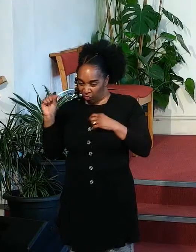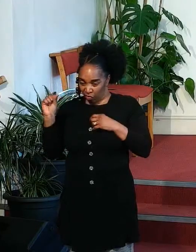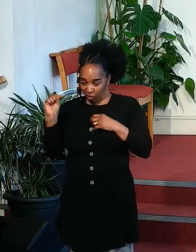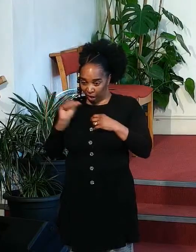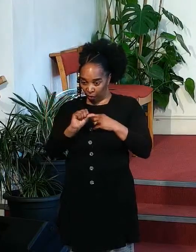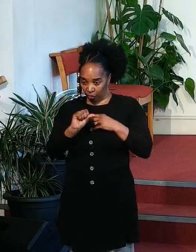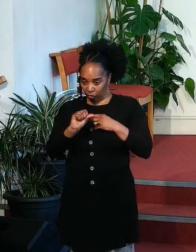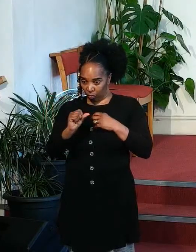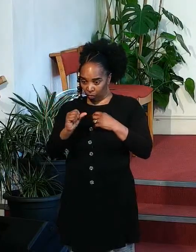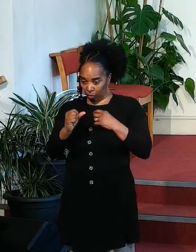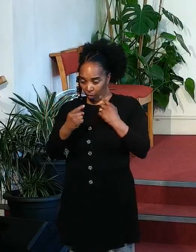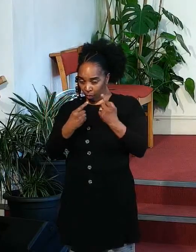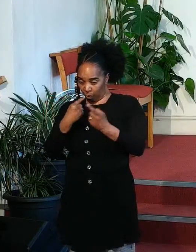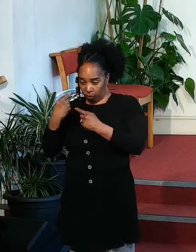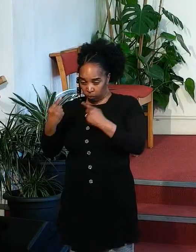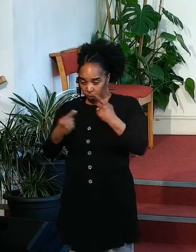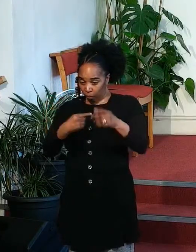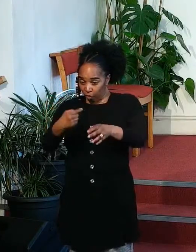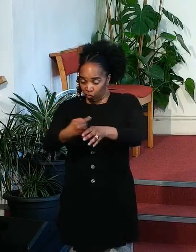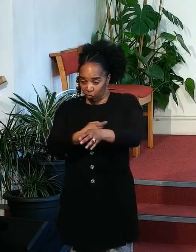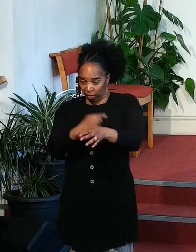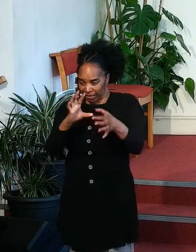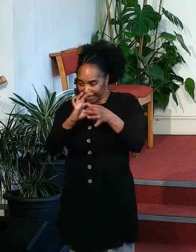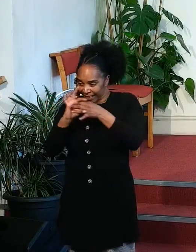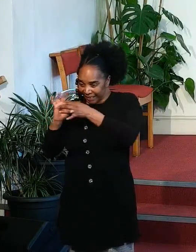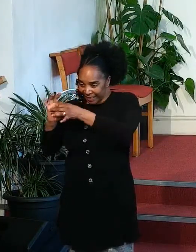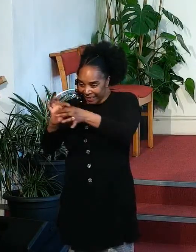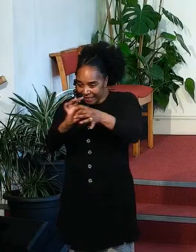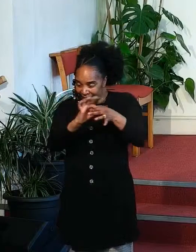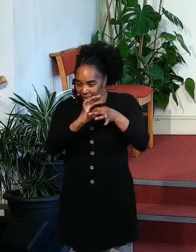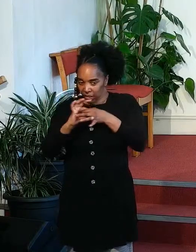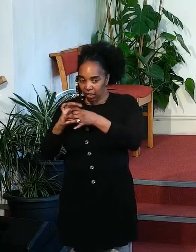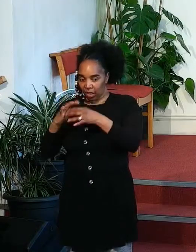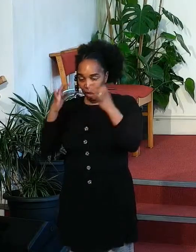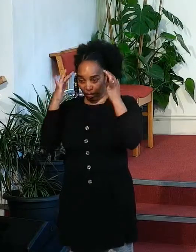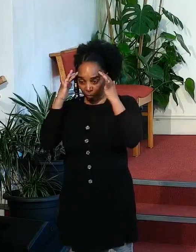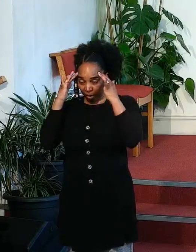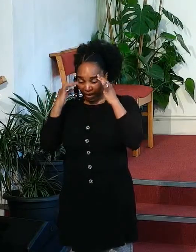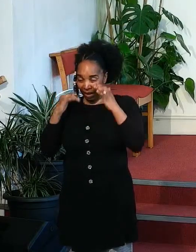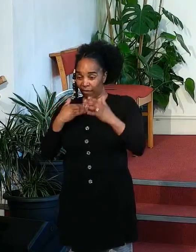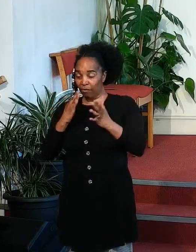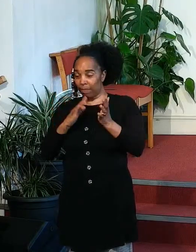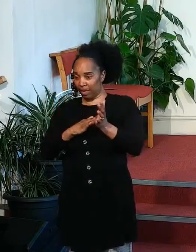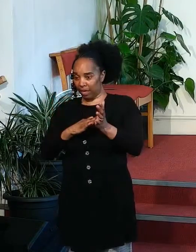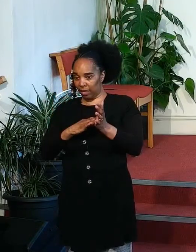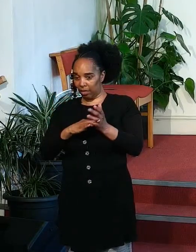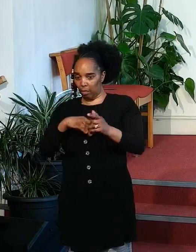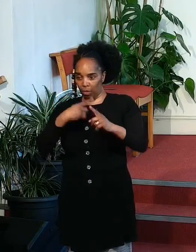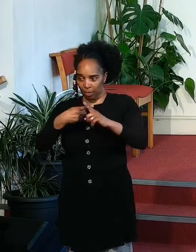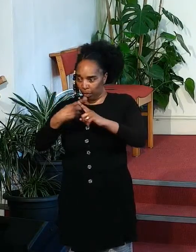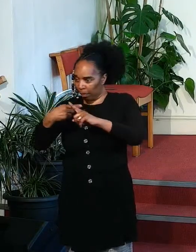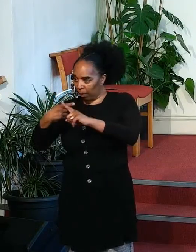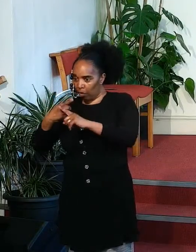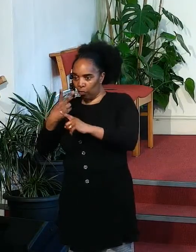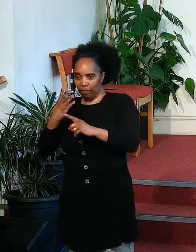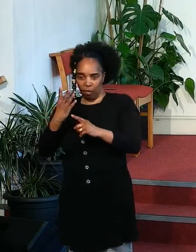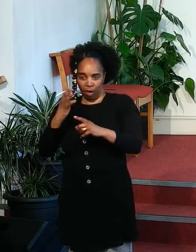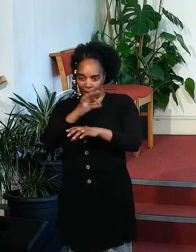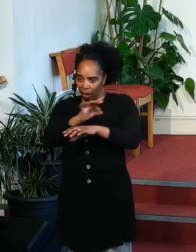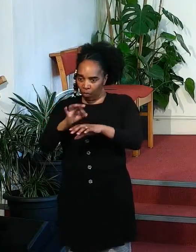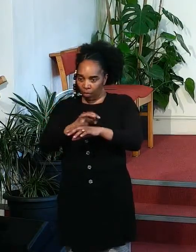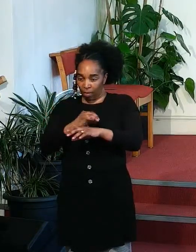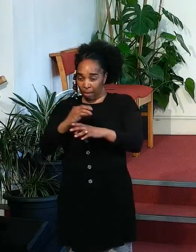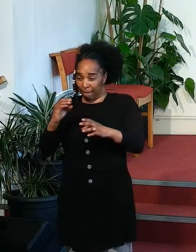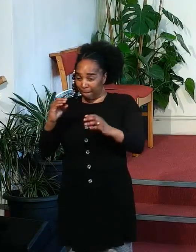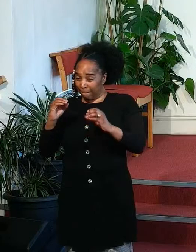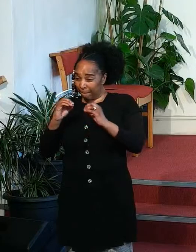90,000 neuron connections being made every minute. So if you multiply that 24 hours, the